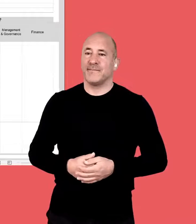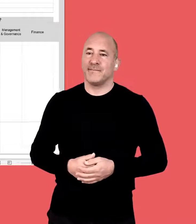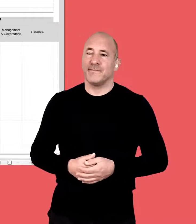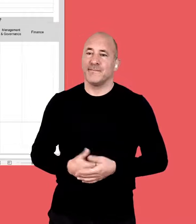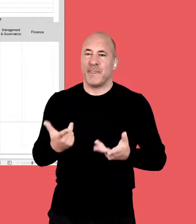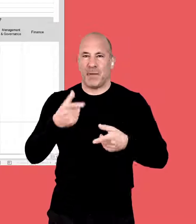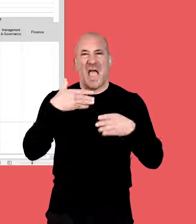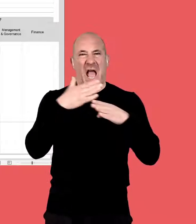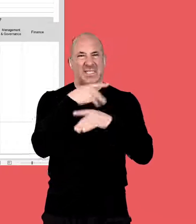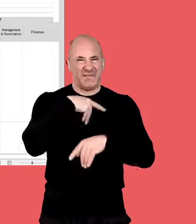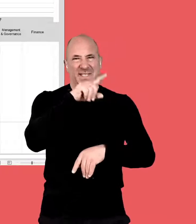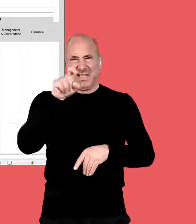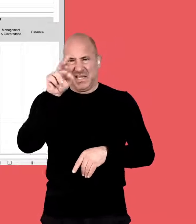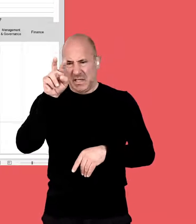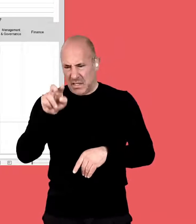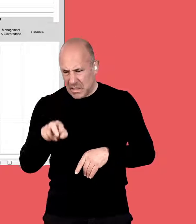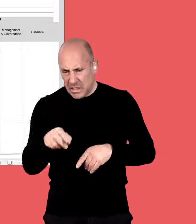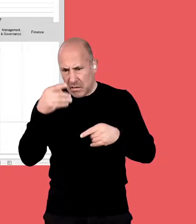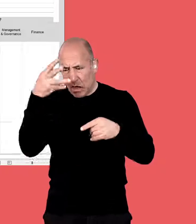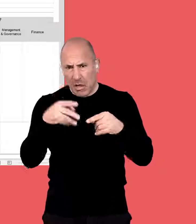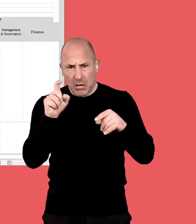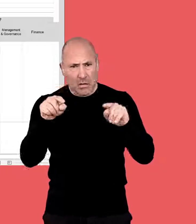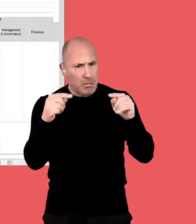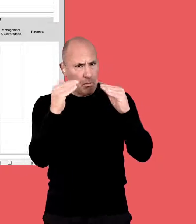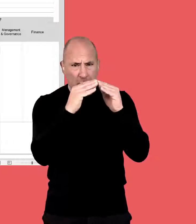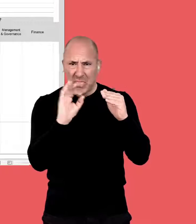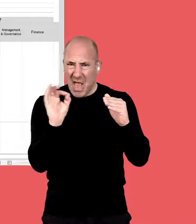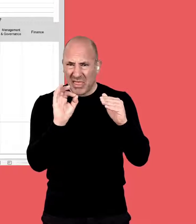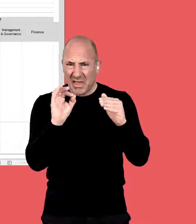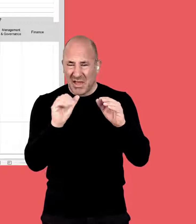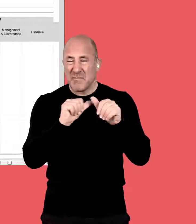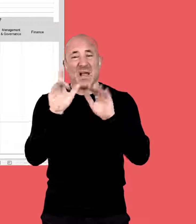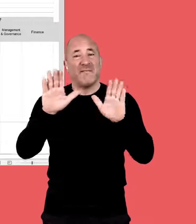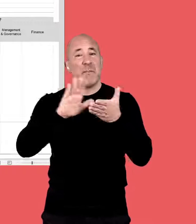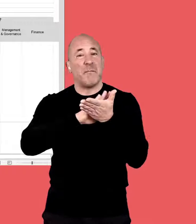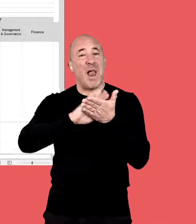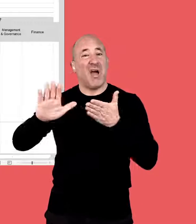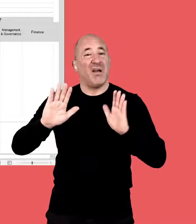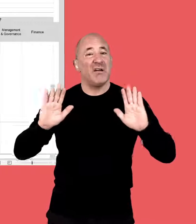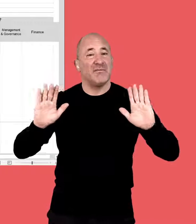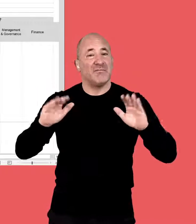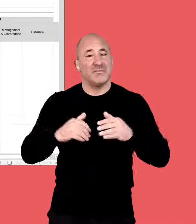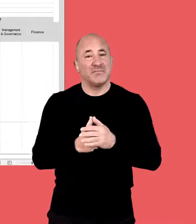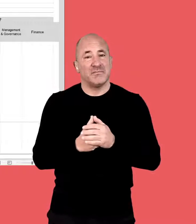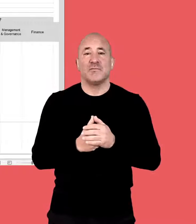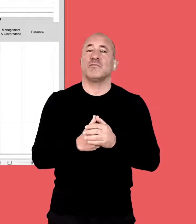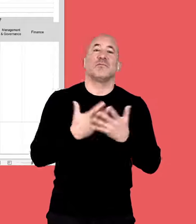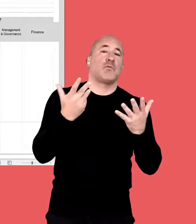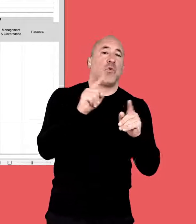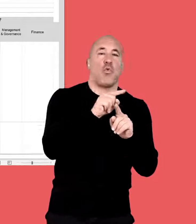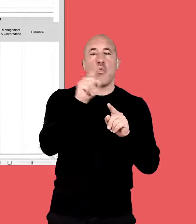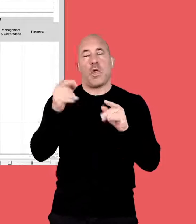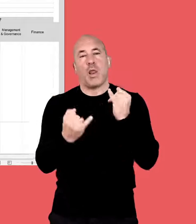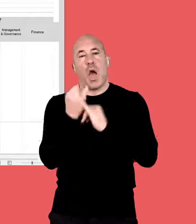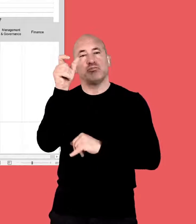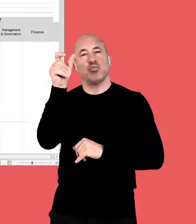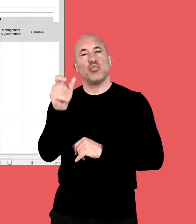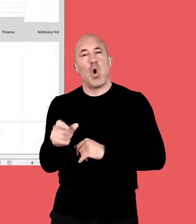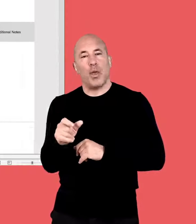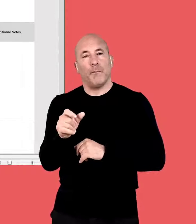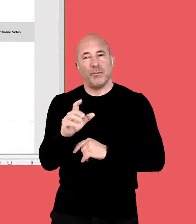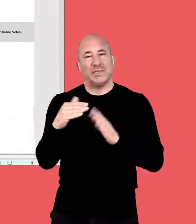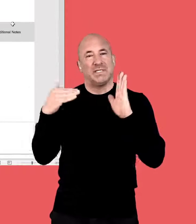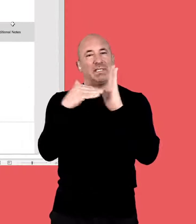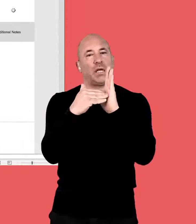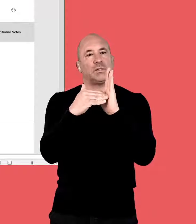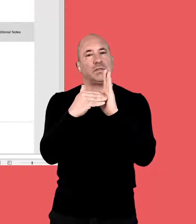your activity does not directly link to any of these items, you can leave them blank or provide some additional notes in